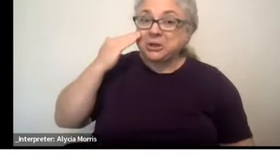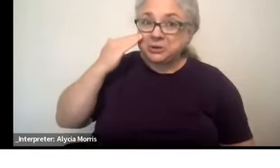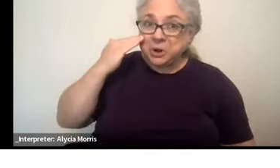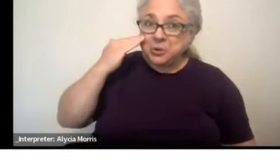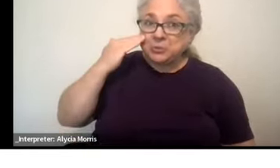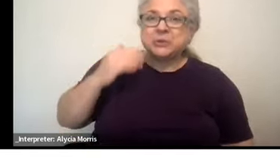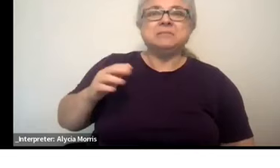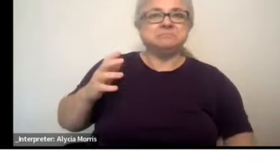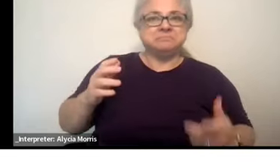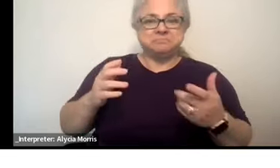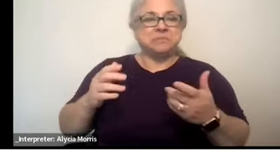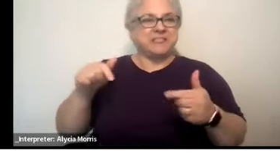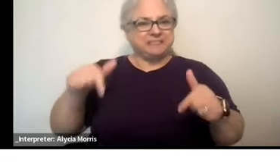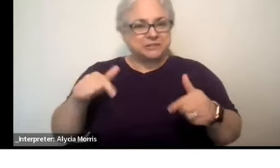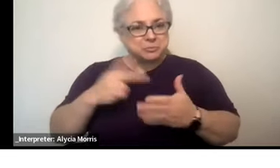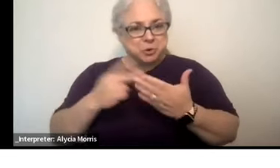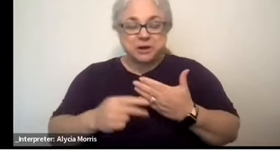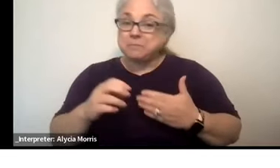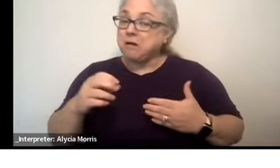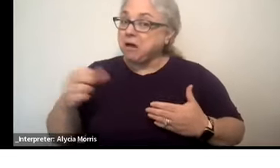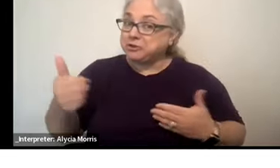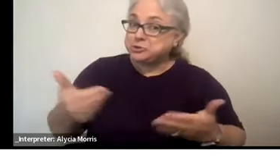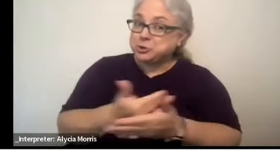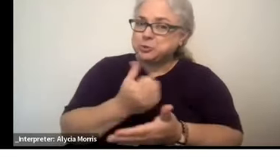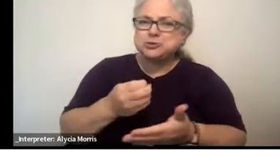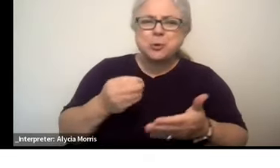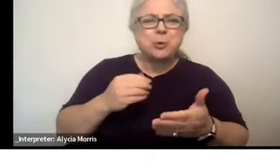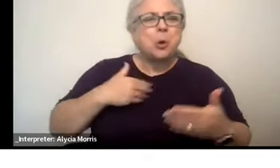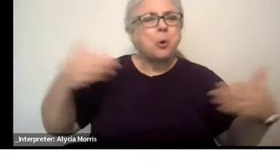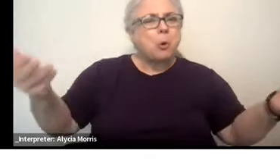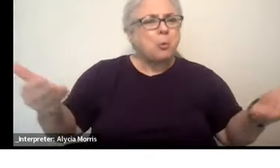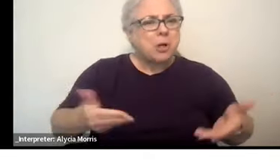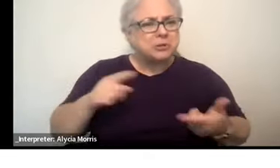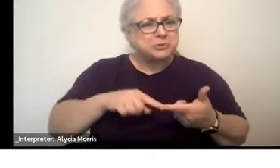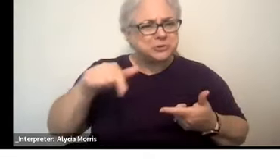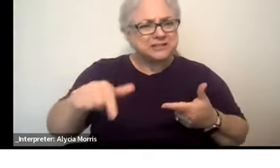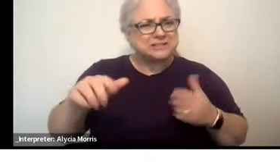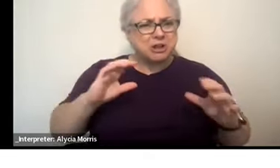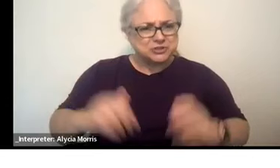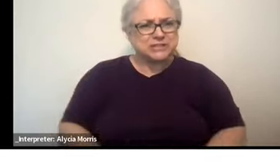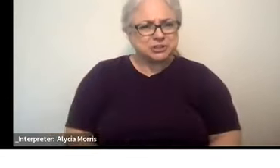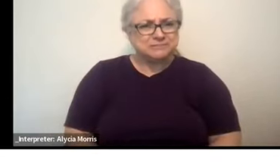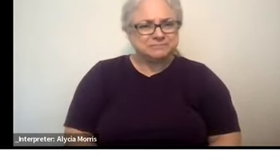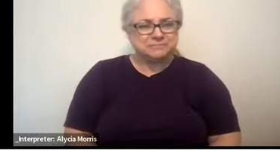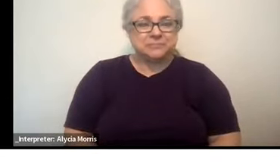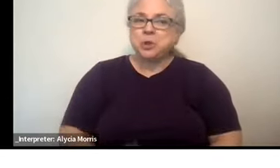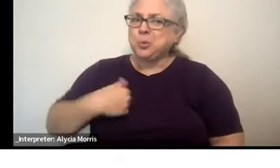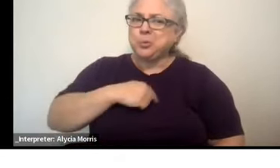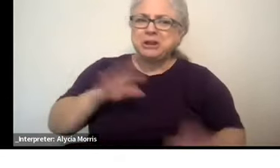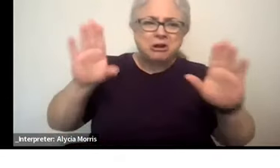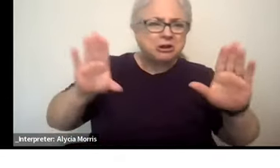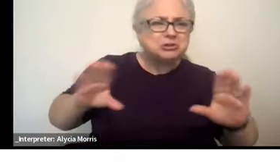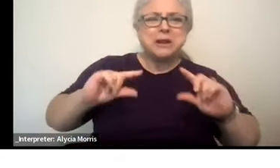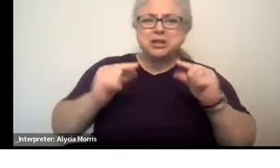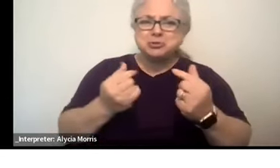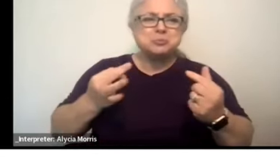and others of you may be new. So welcome to the conversation. The ATE community is a great group of